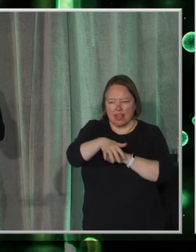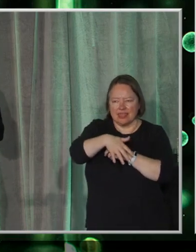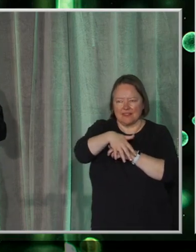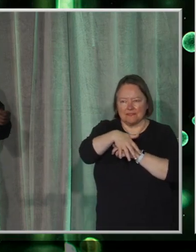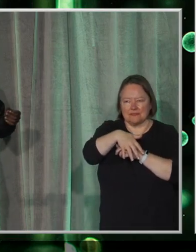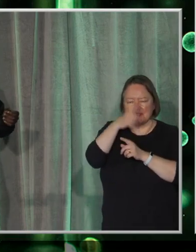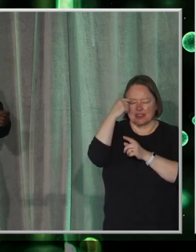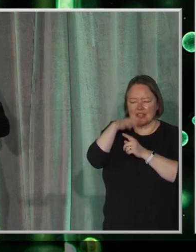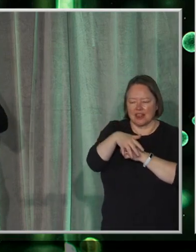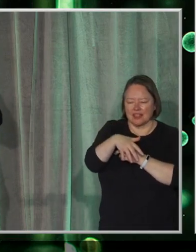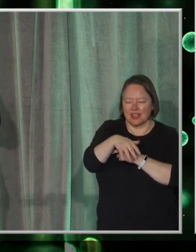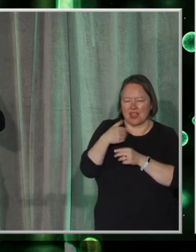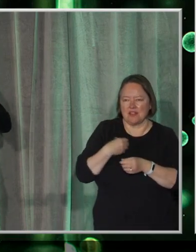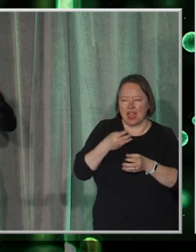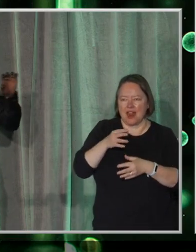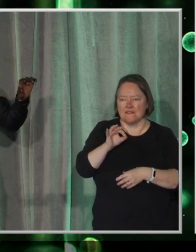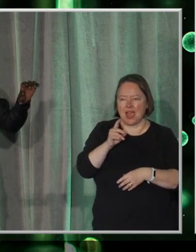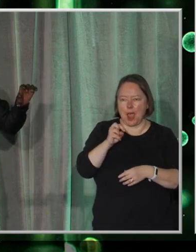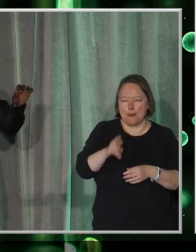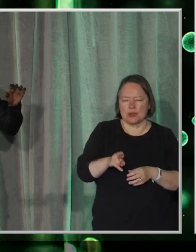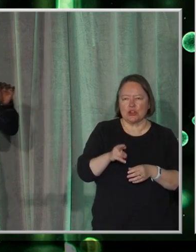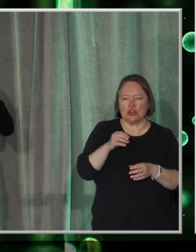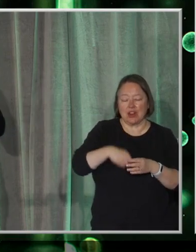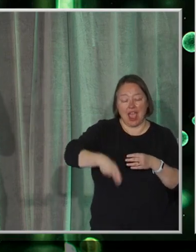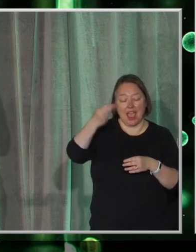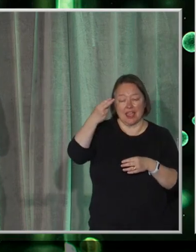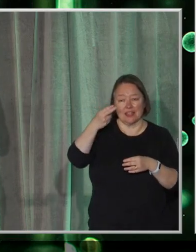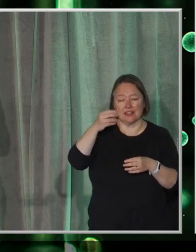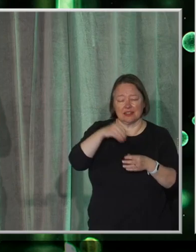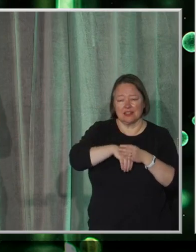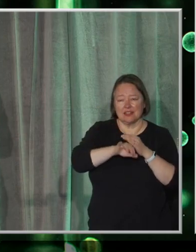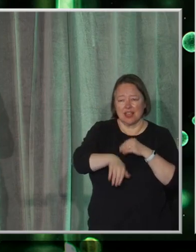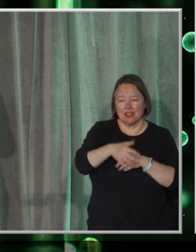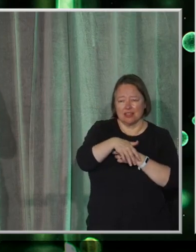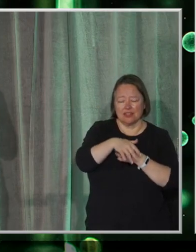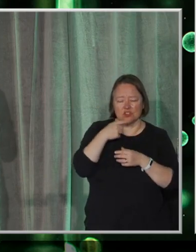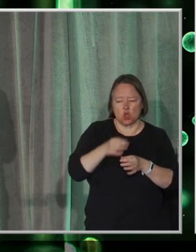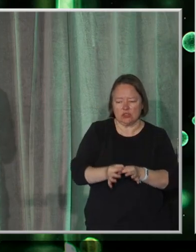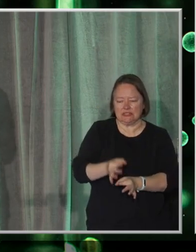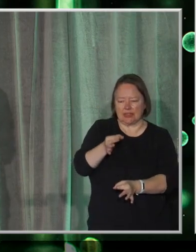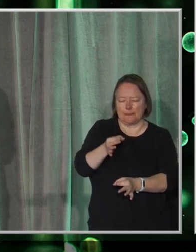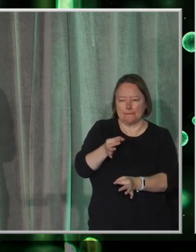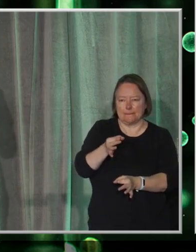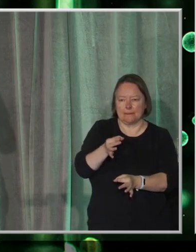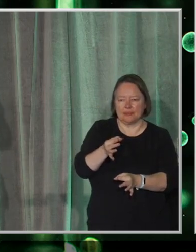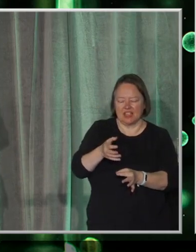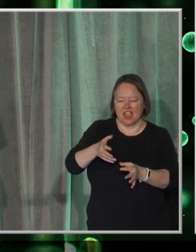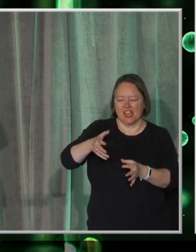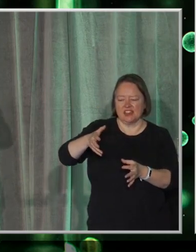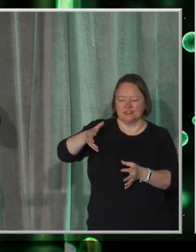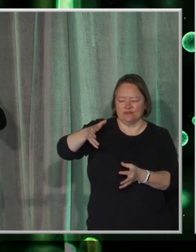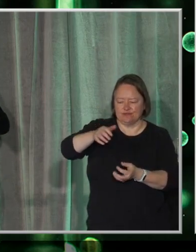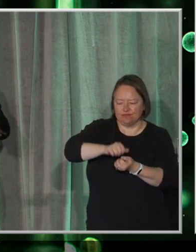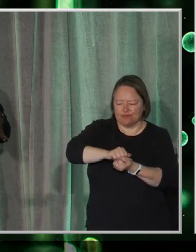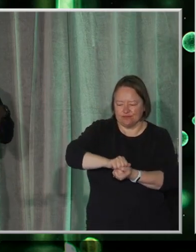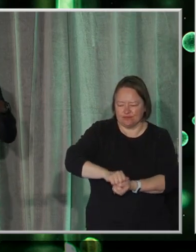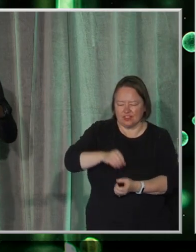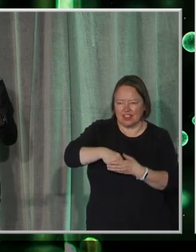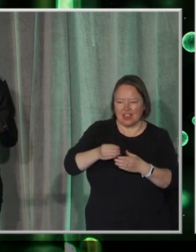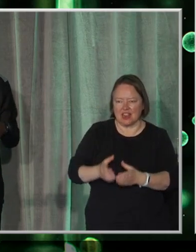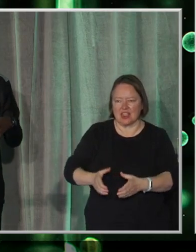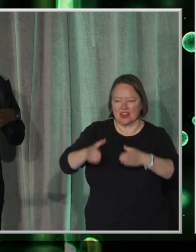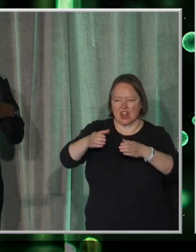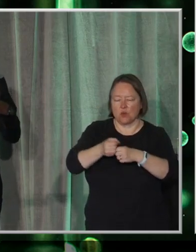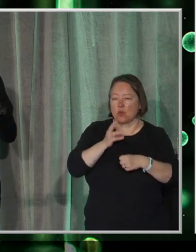leaves have the low fiber content and the steams have the high fiber content. So we take those steams and chop it down and put it in the container filled